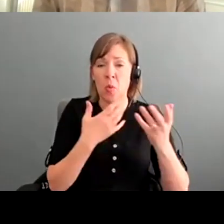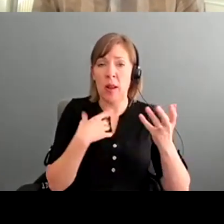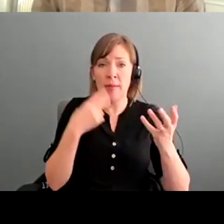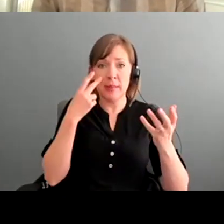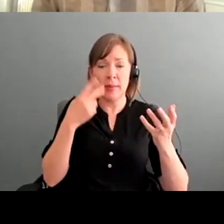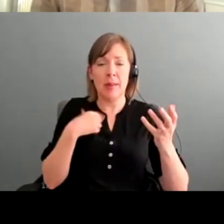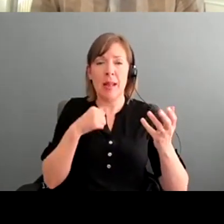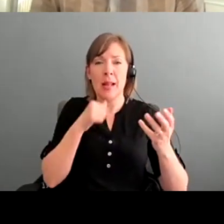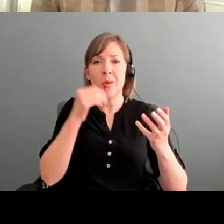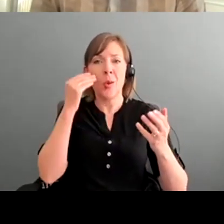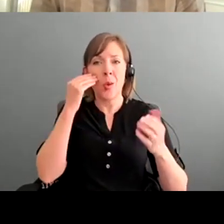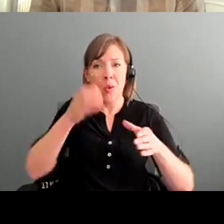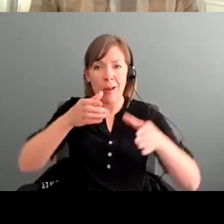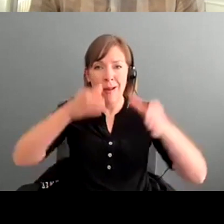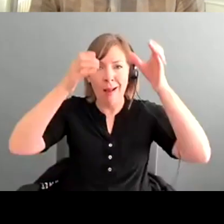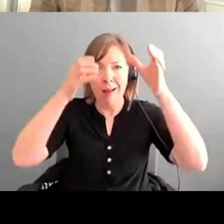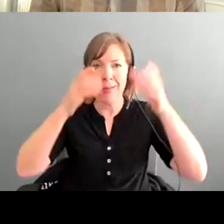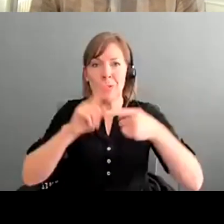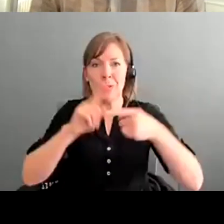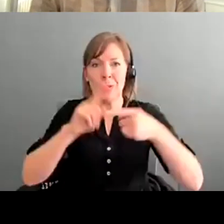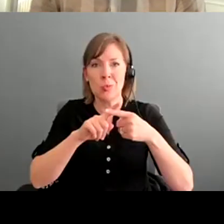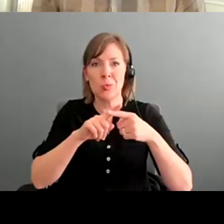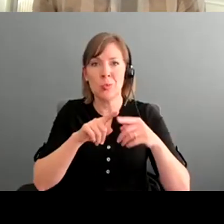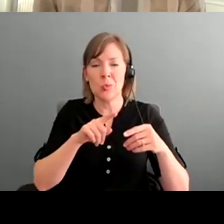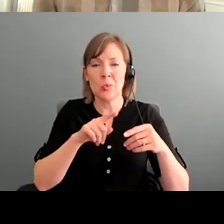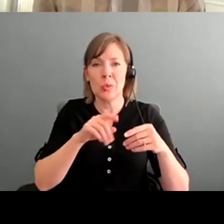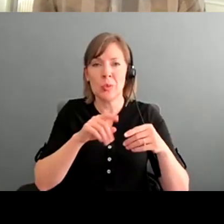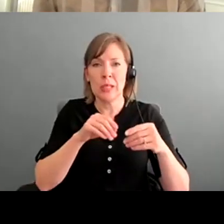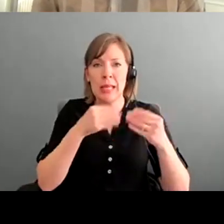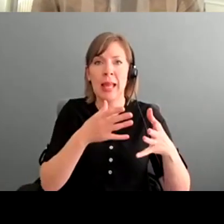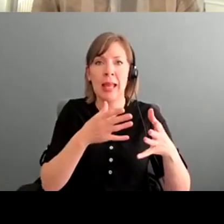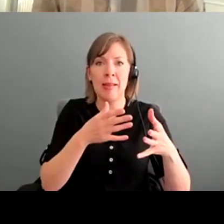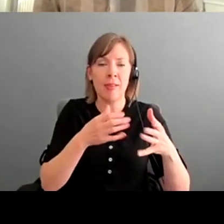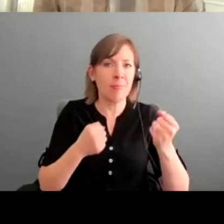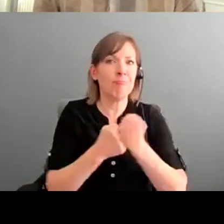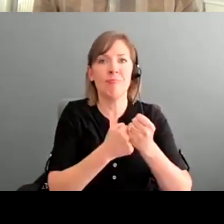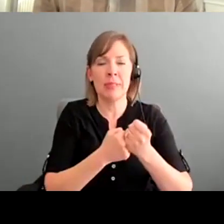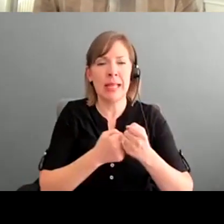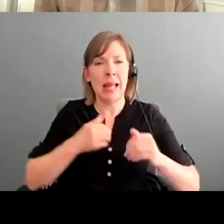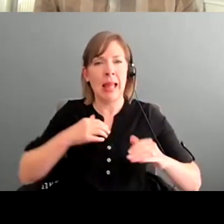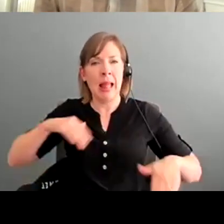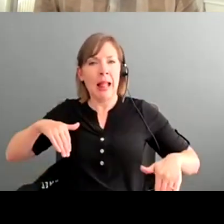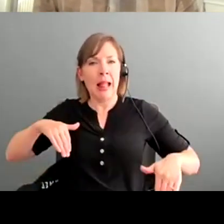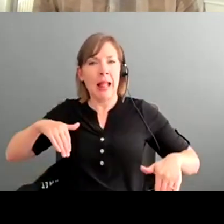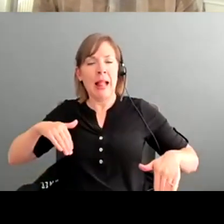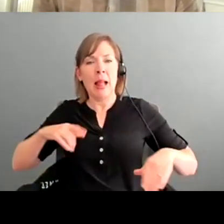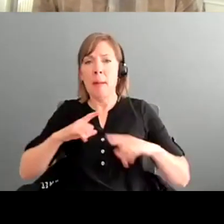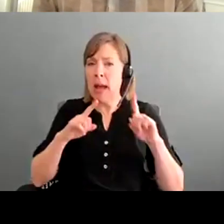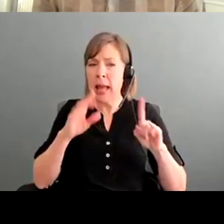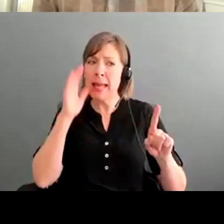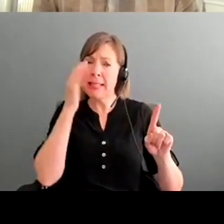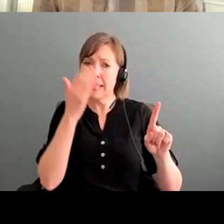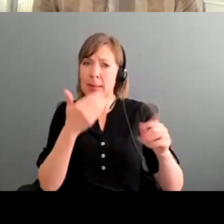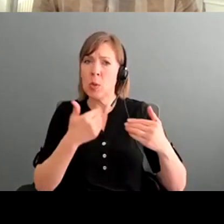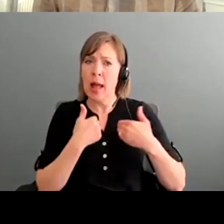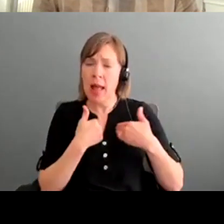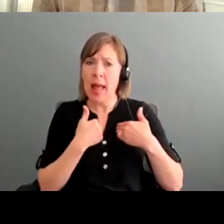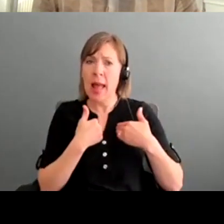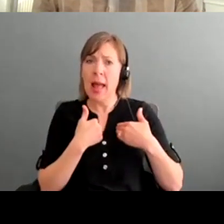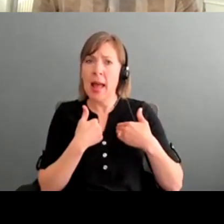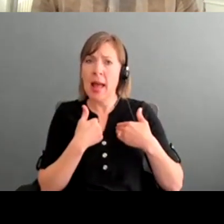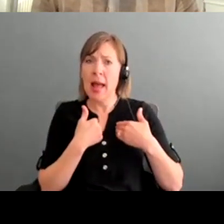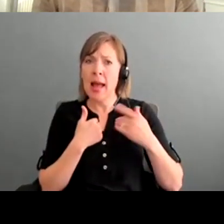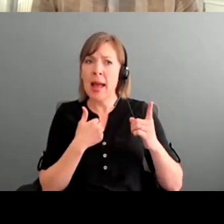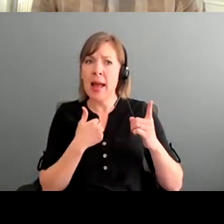enough to like give it an unreserved endorsement. But it does seem to have a bit of a